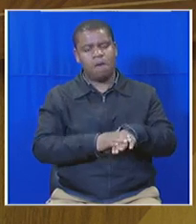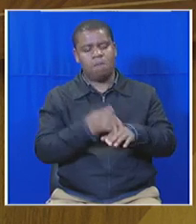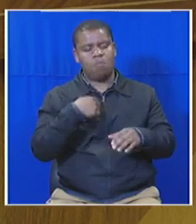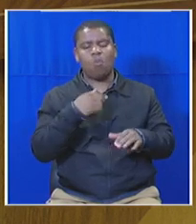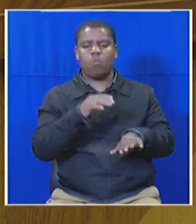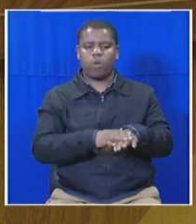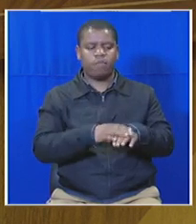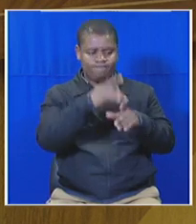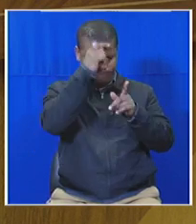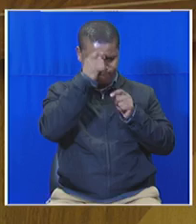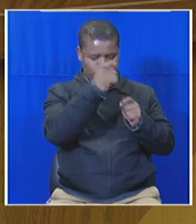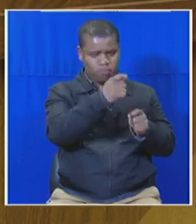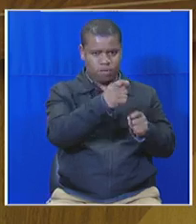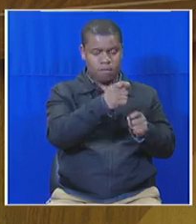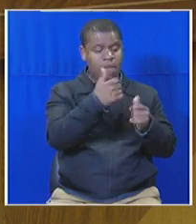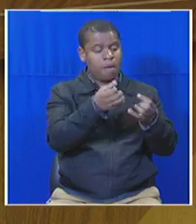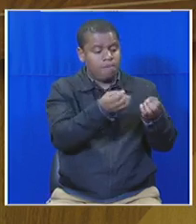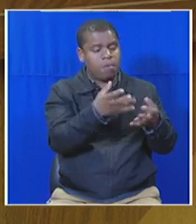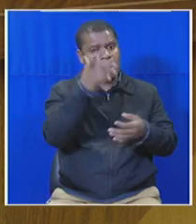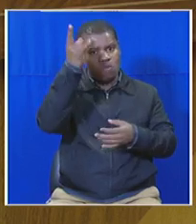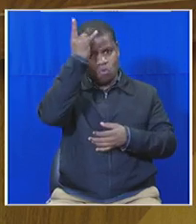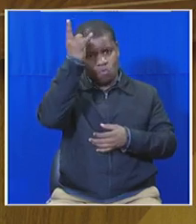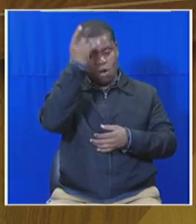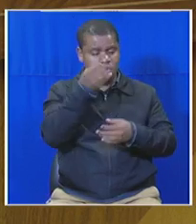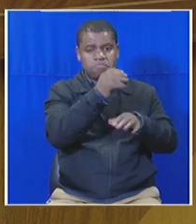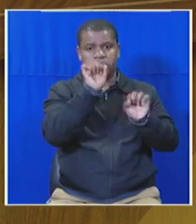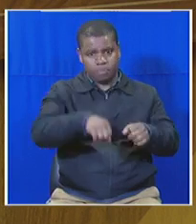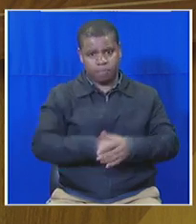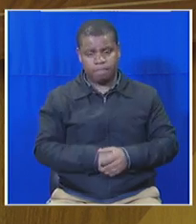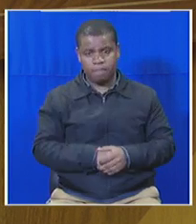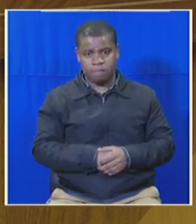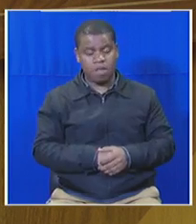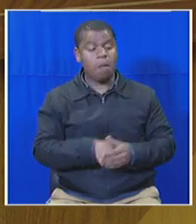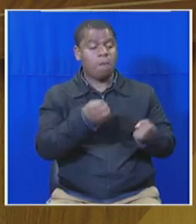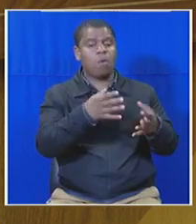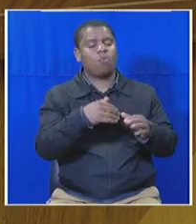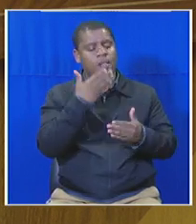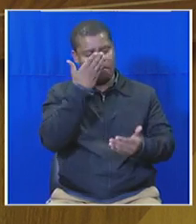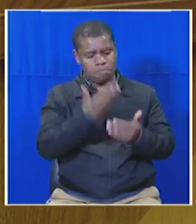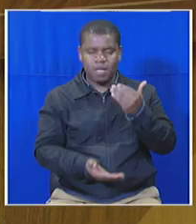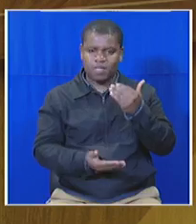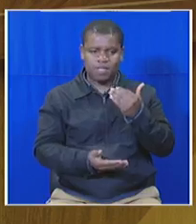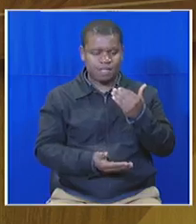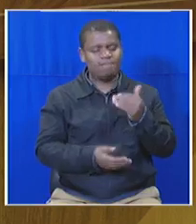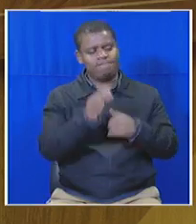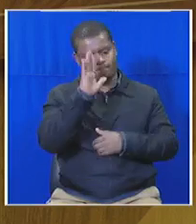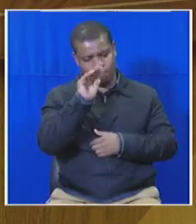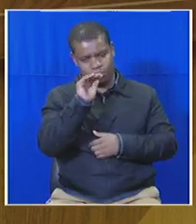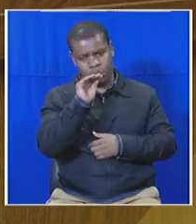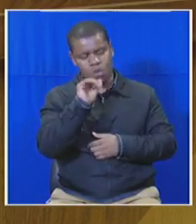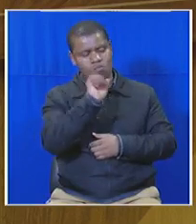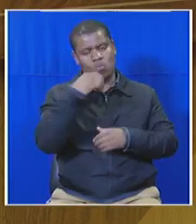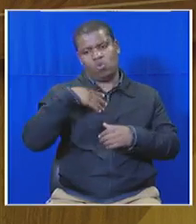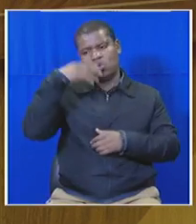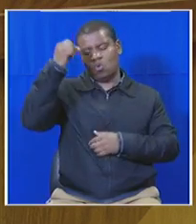you the crown of righteousness. We will miss you. Good night, Kenneth. May your soul